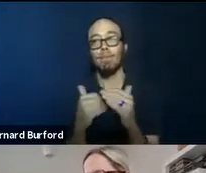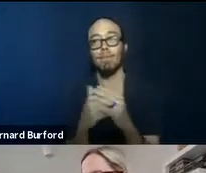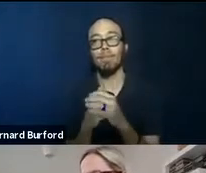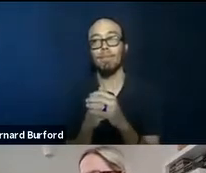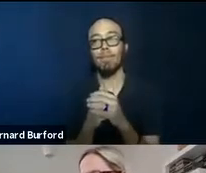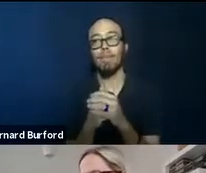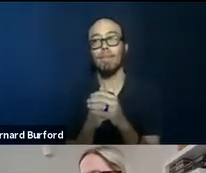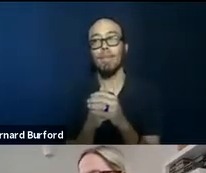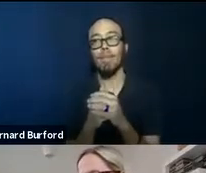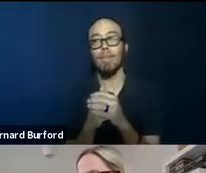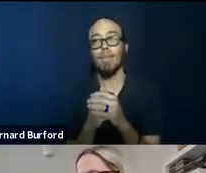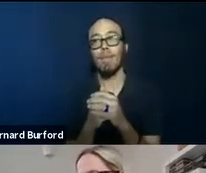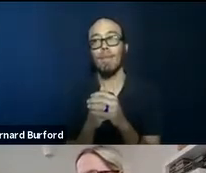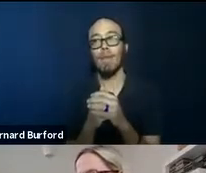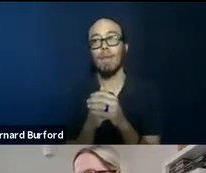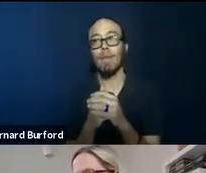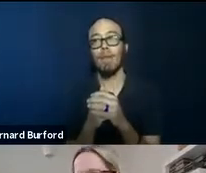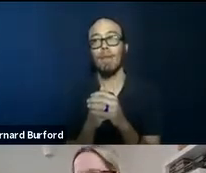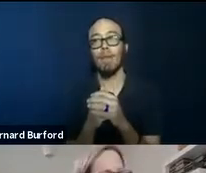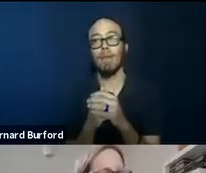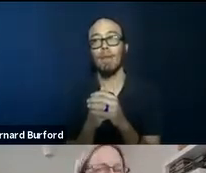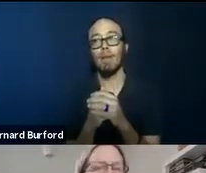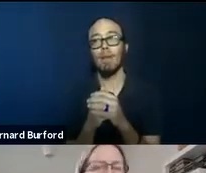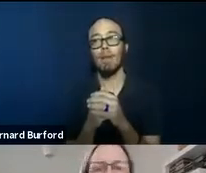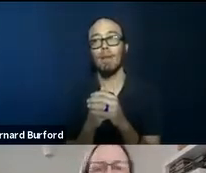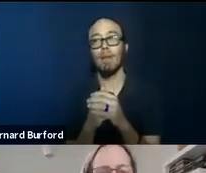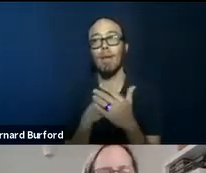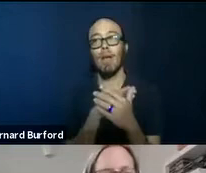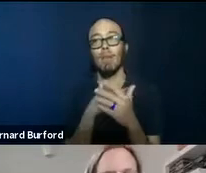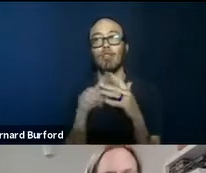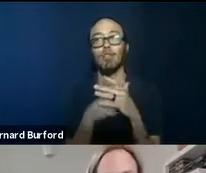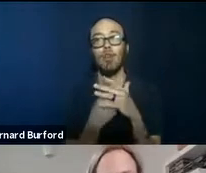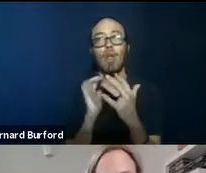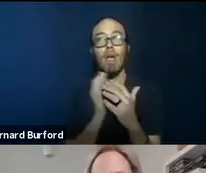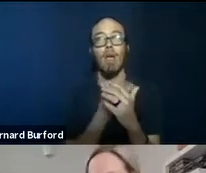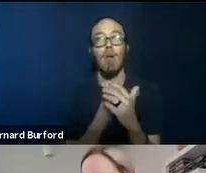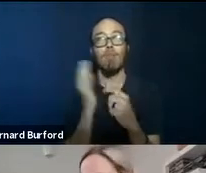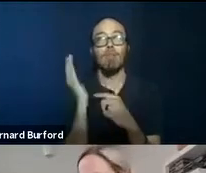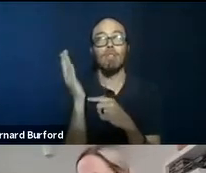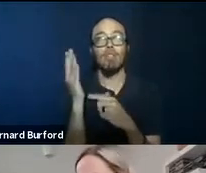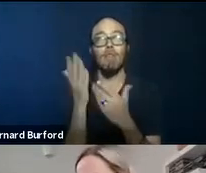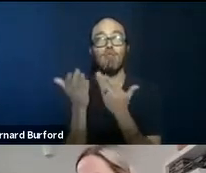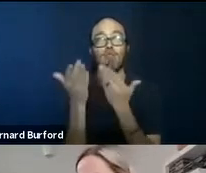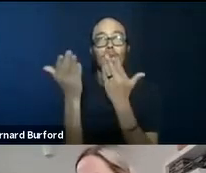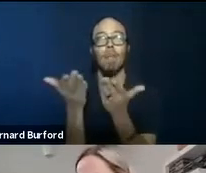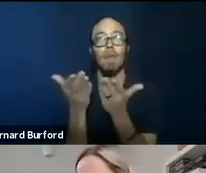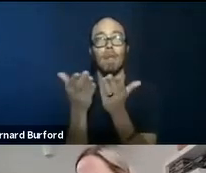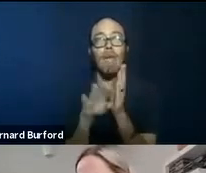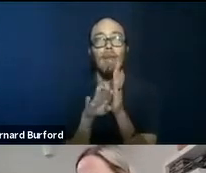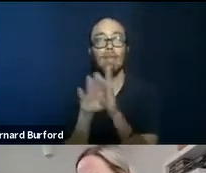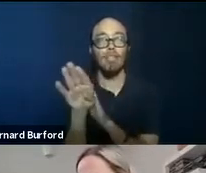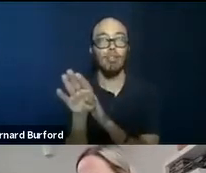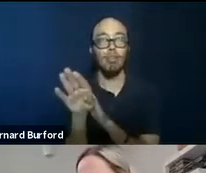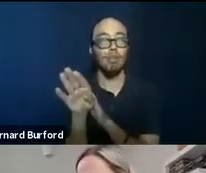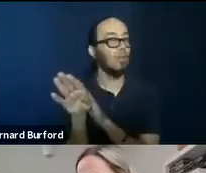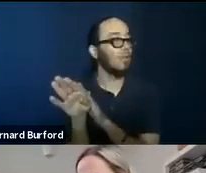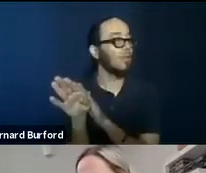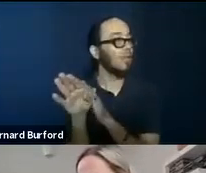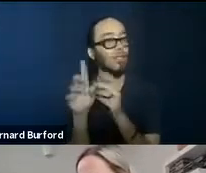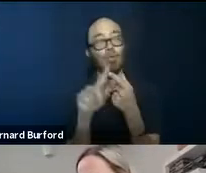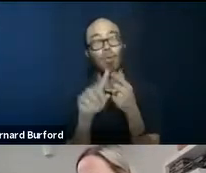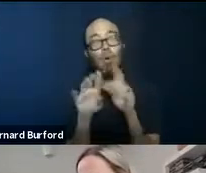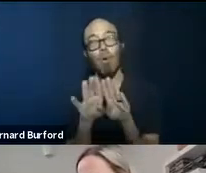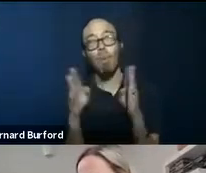I'm now very happy to start our a presentation of recommended innovations. And to open